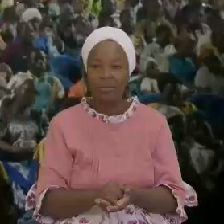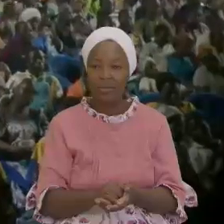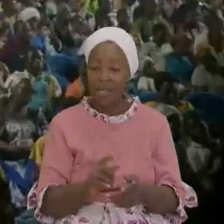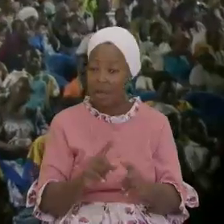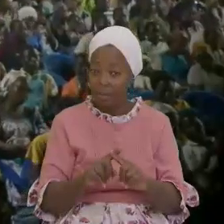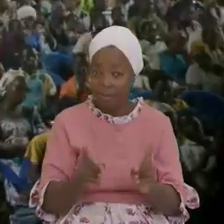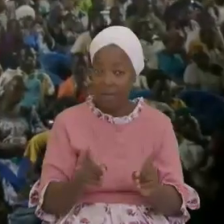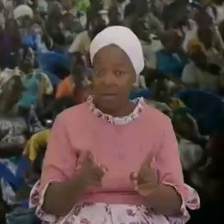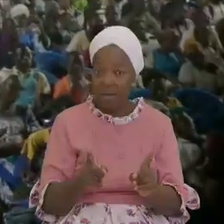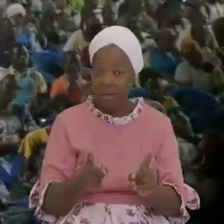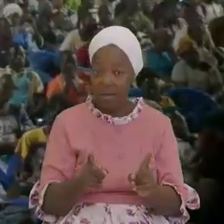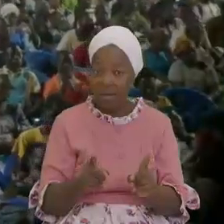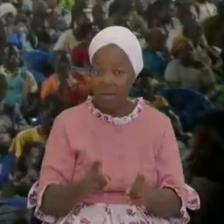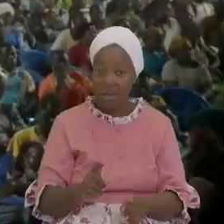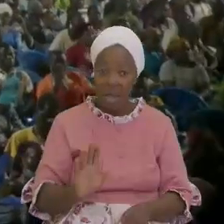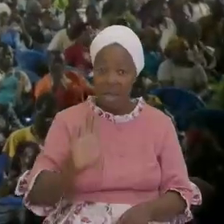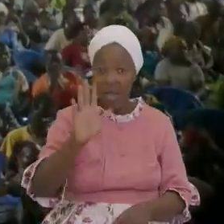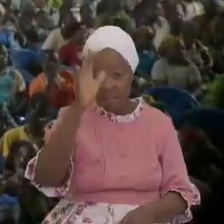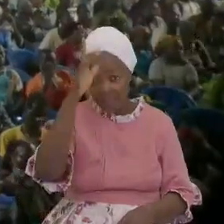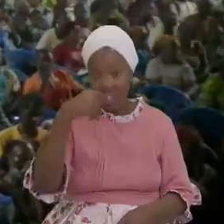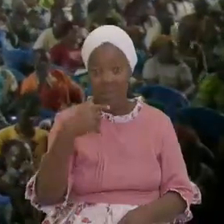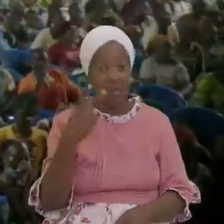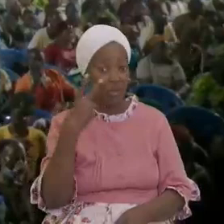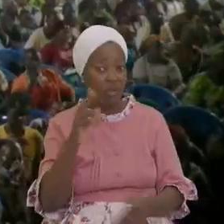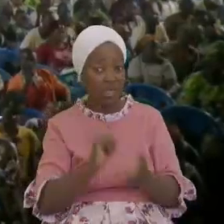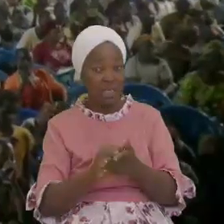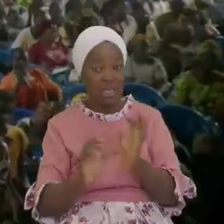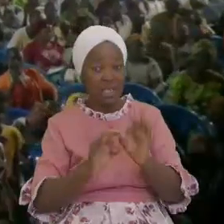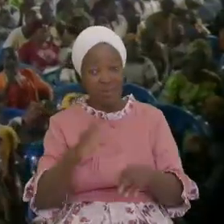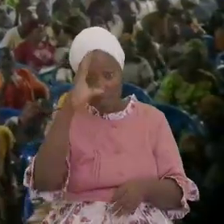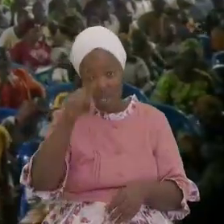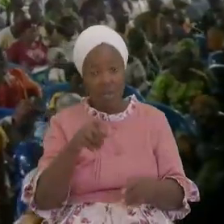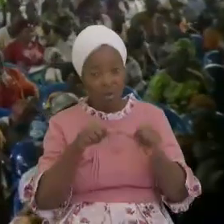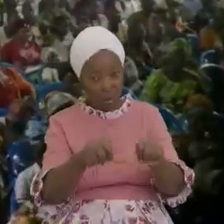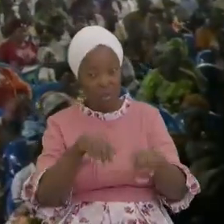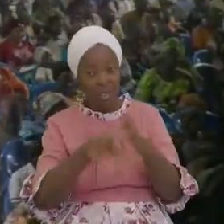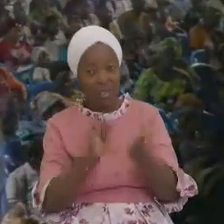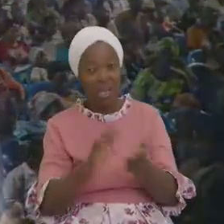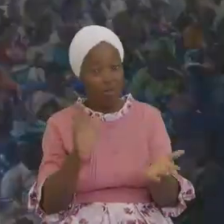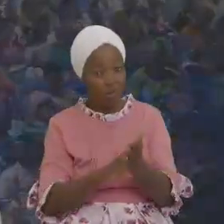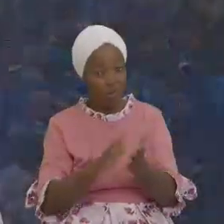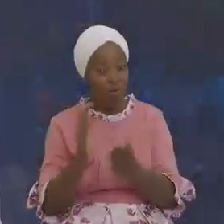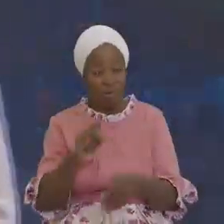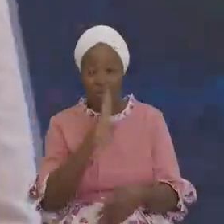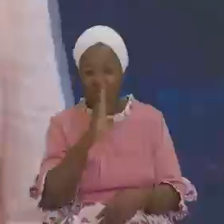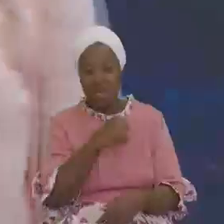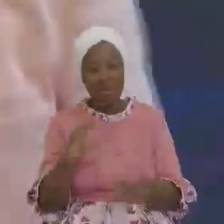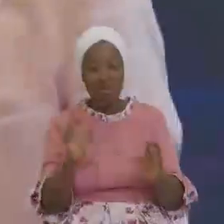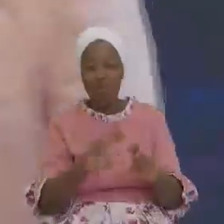But my father saw that if I continue in that school, I'll be nobody here in the world.